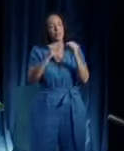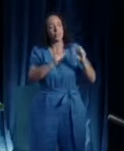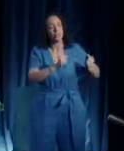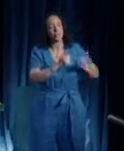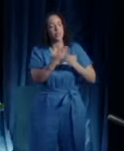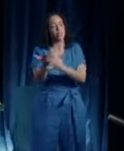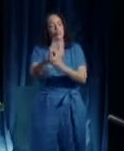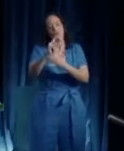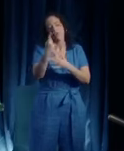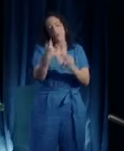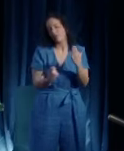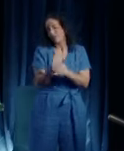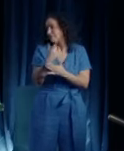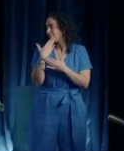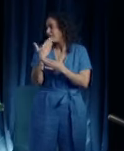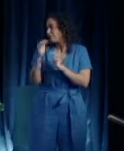properly. Thank you.